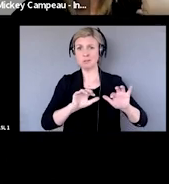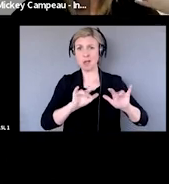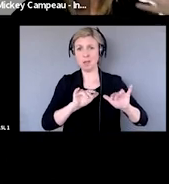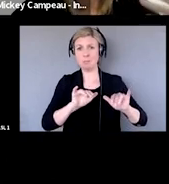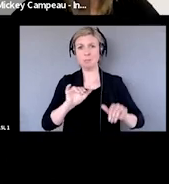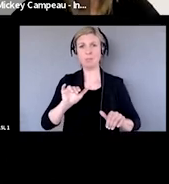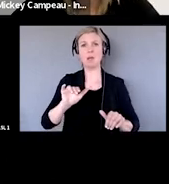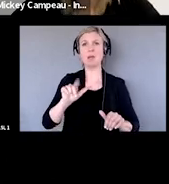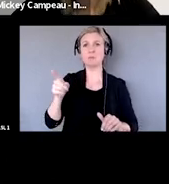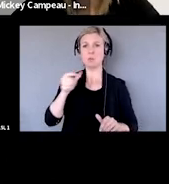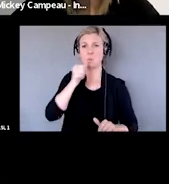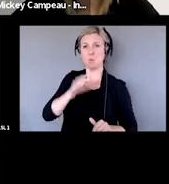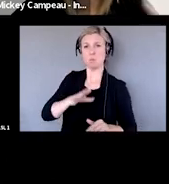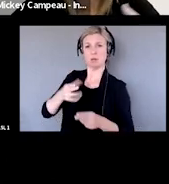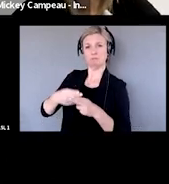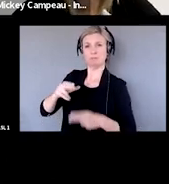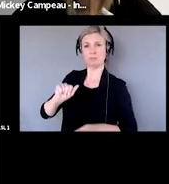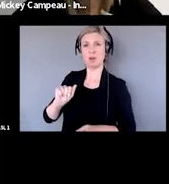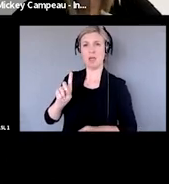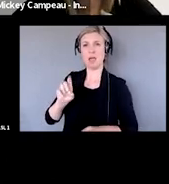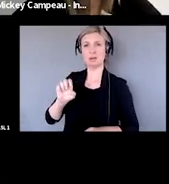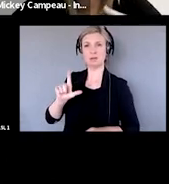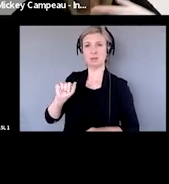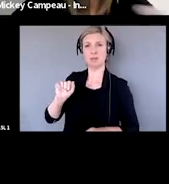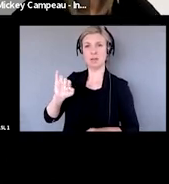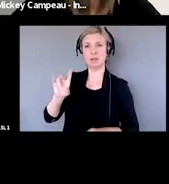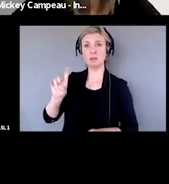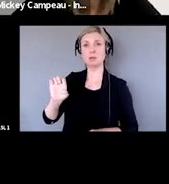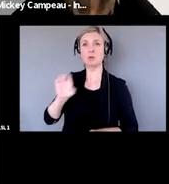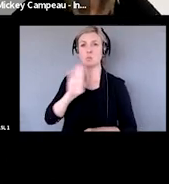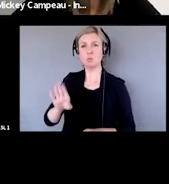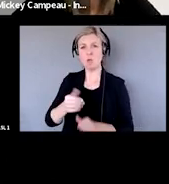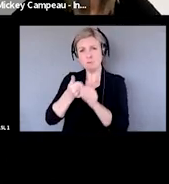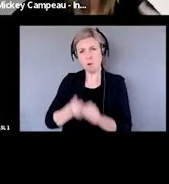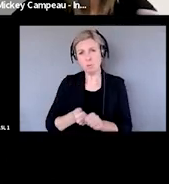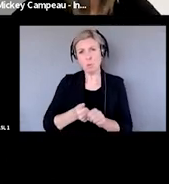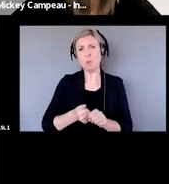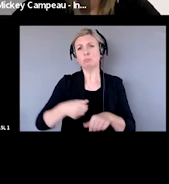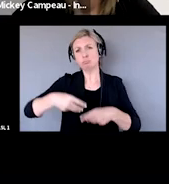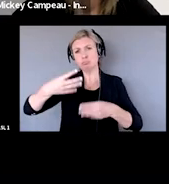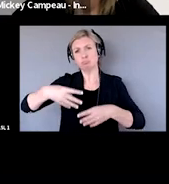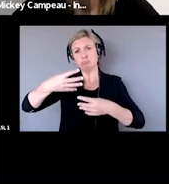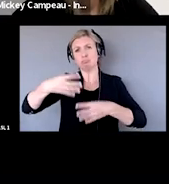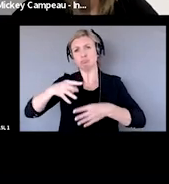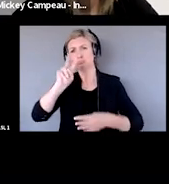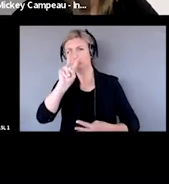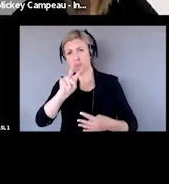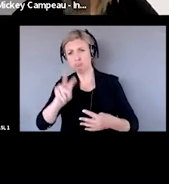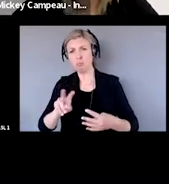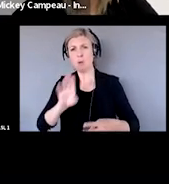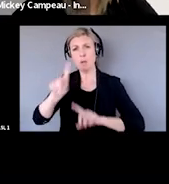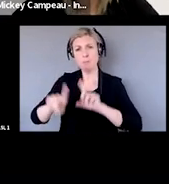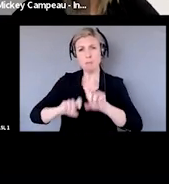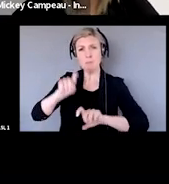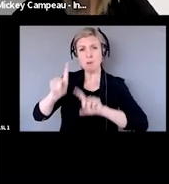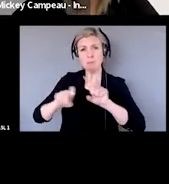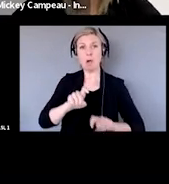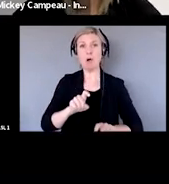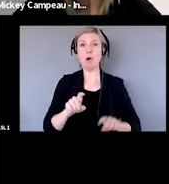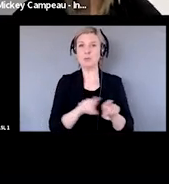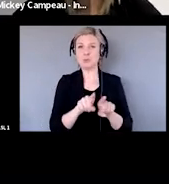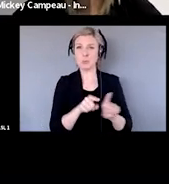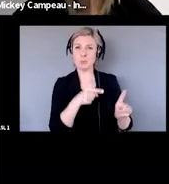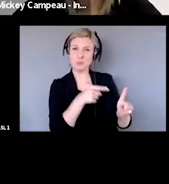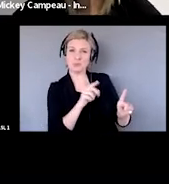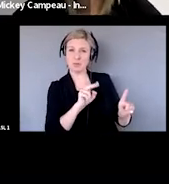along and jump in and ask Nicolas the questions. He'll also do some time checks with you too, and ask for any